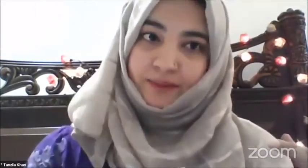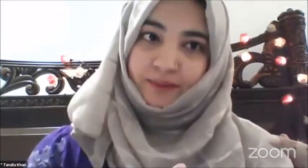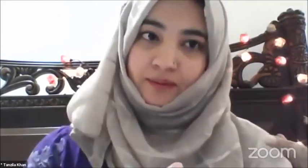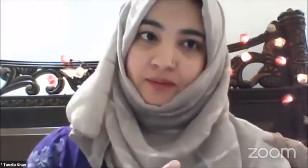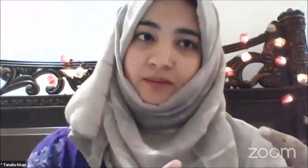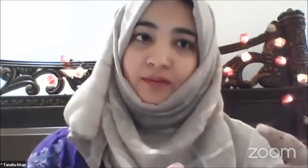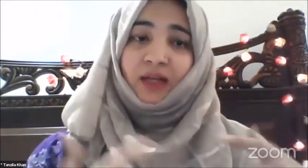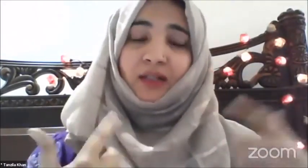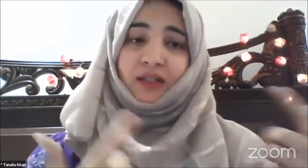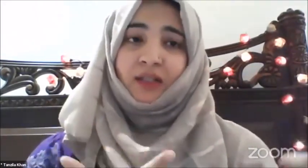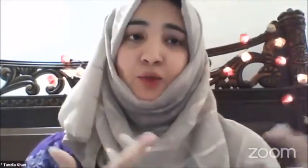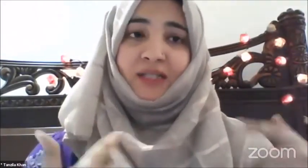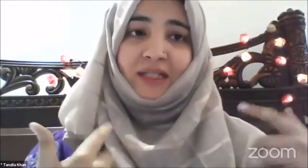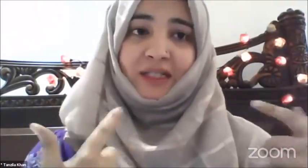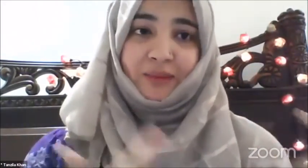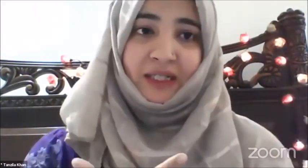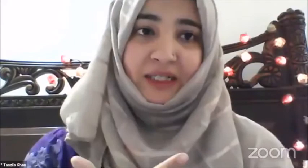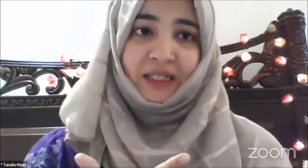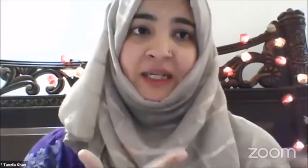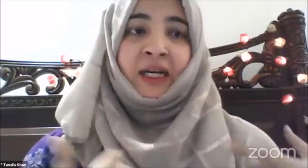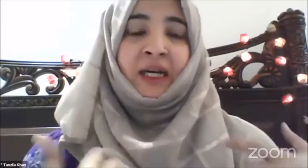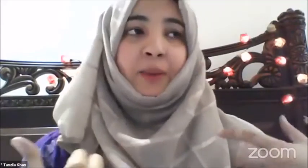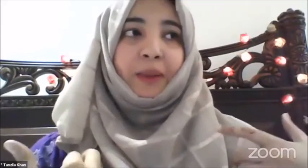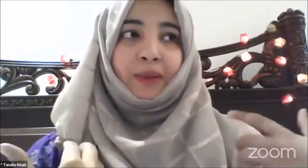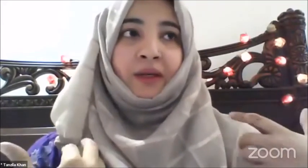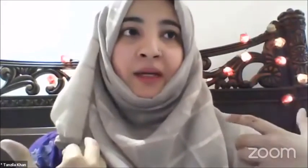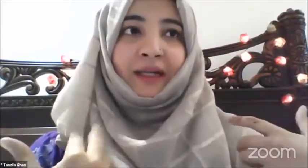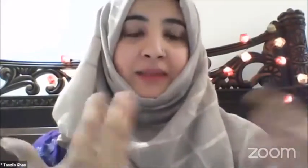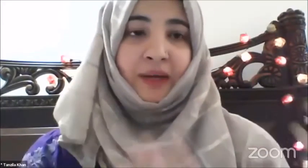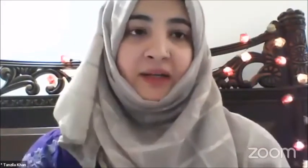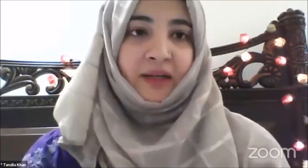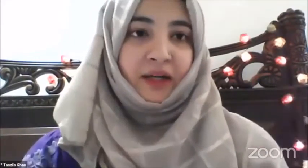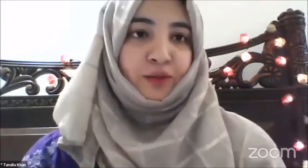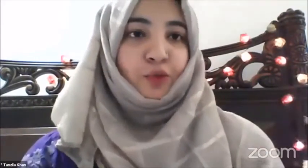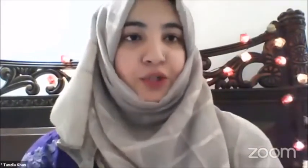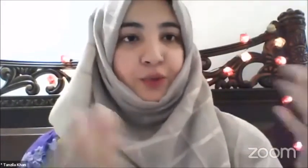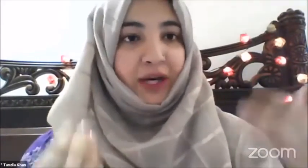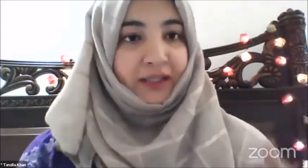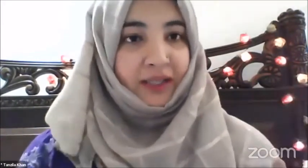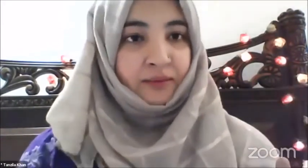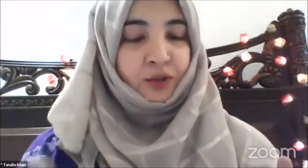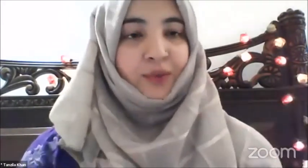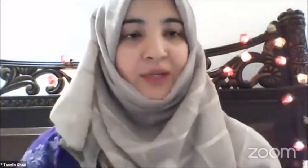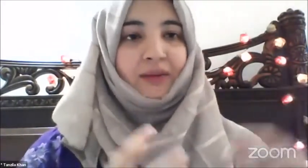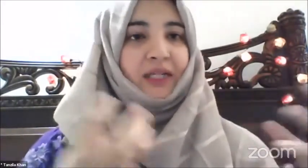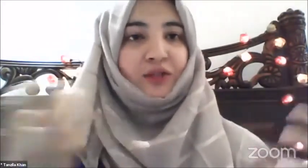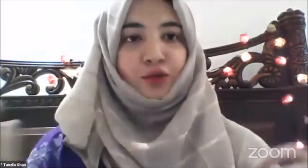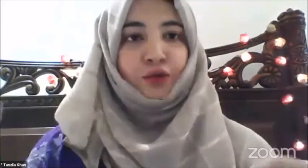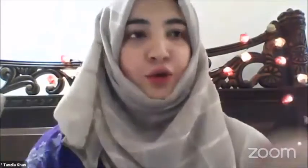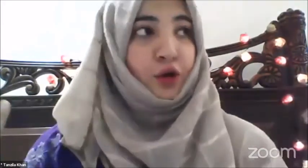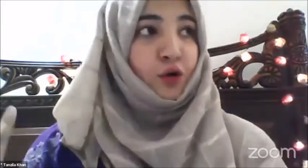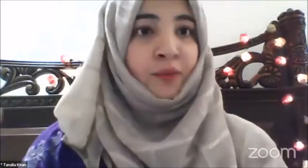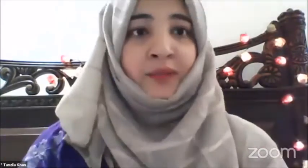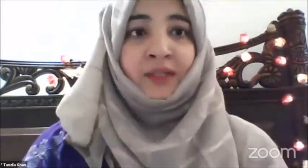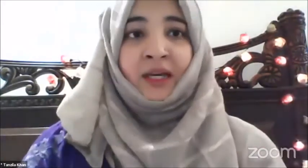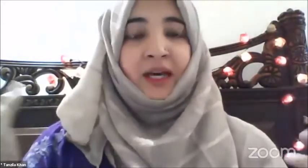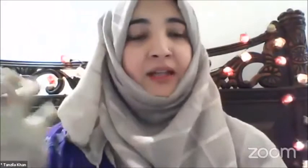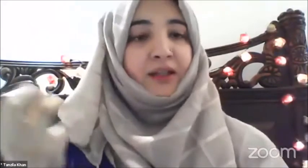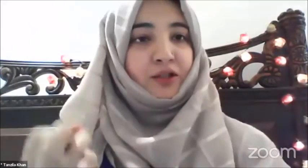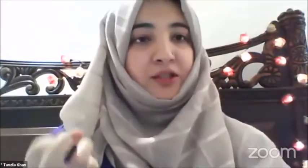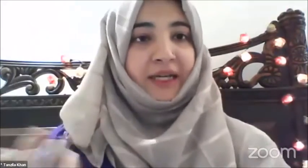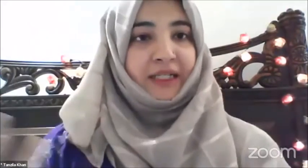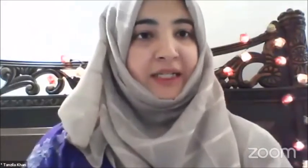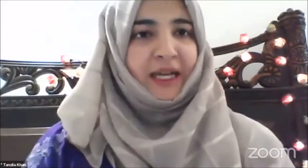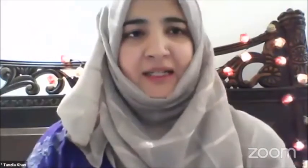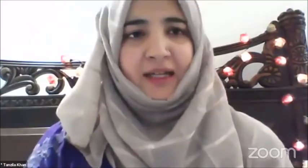being. A girl who has a disability, people expect her to motivate them to become these, you know, globes in